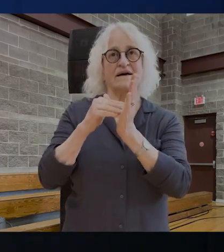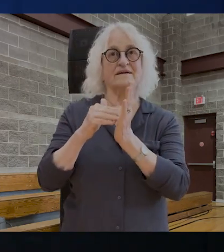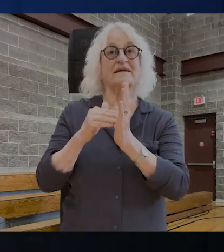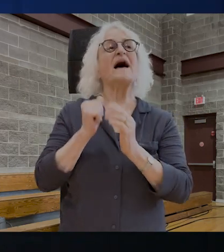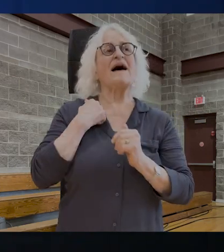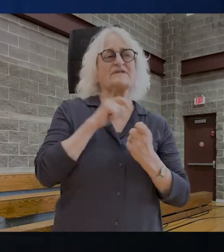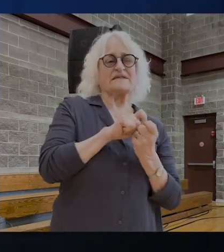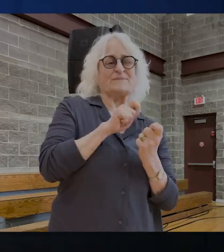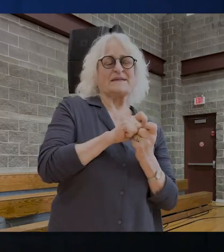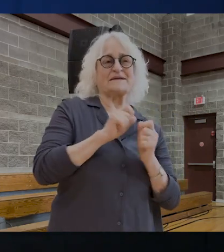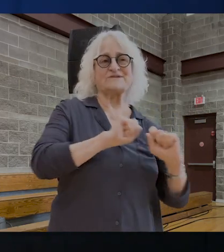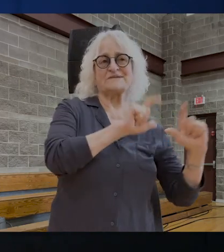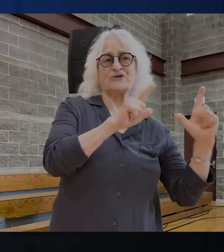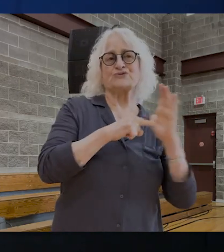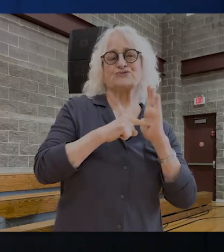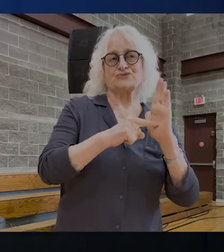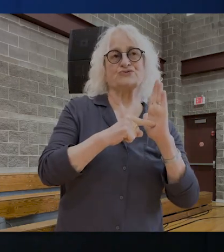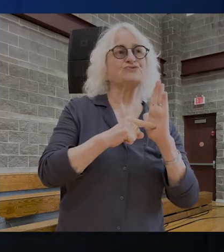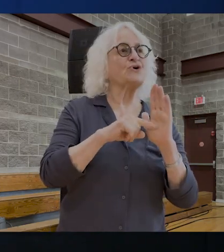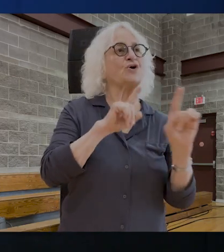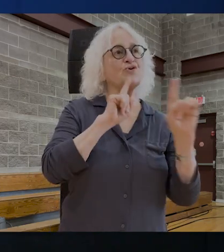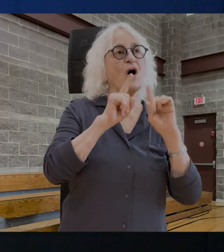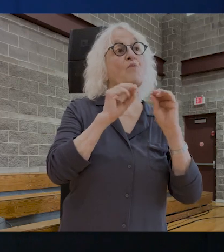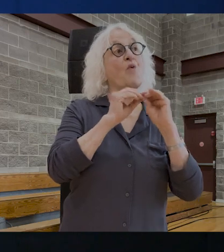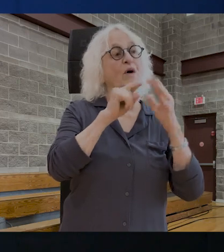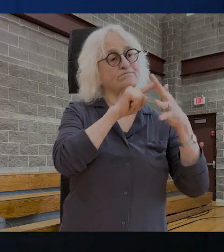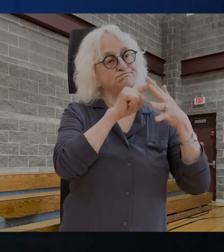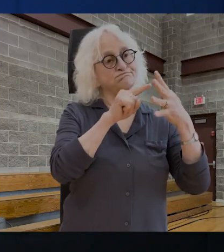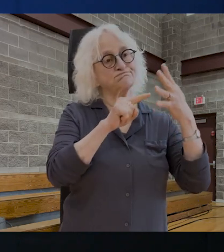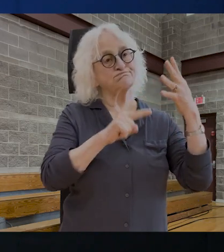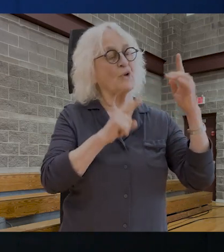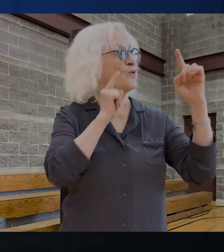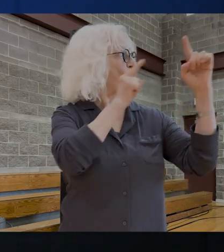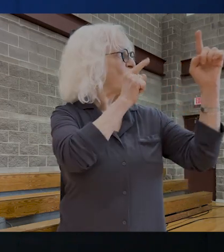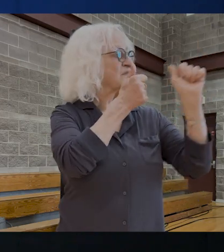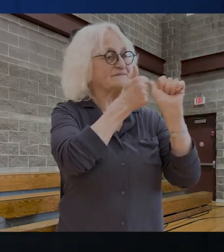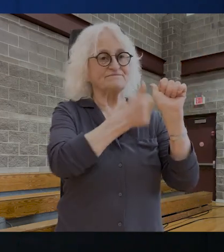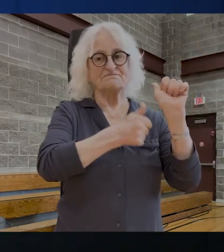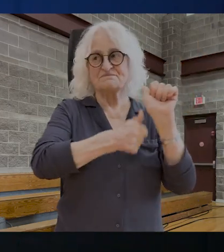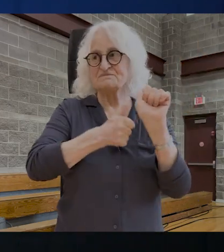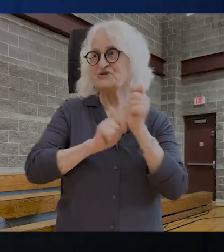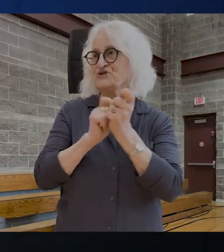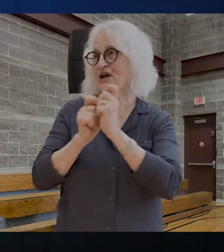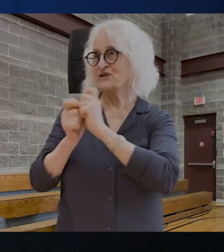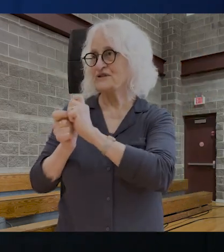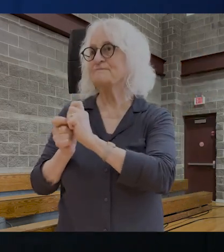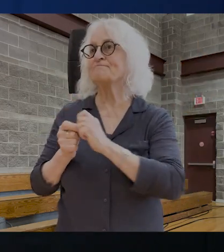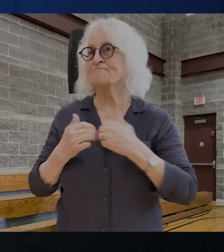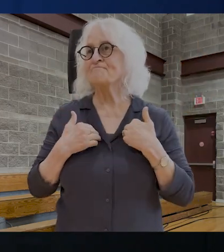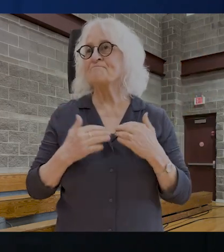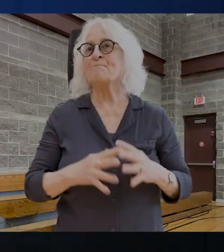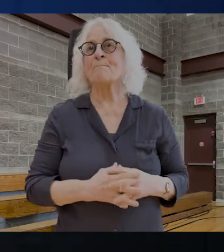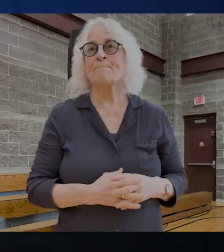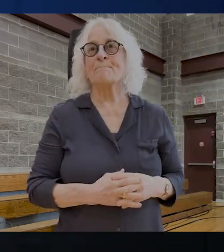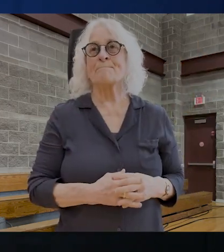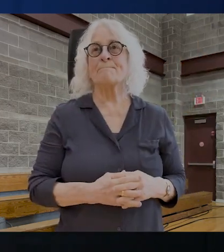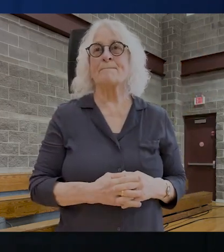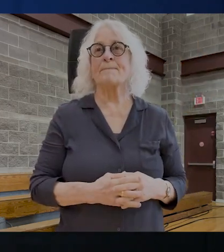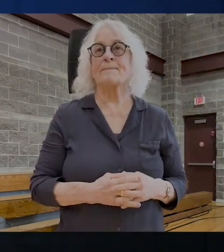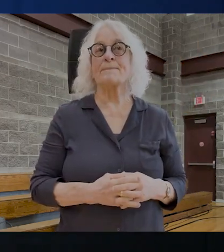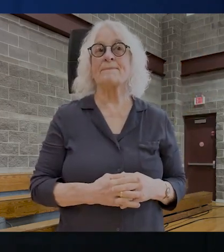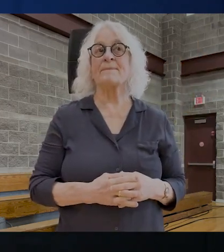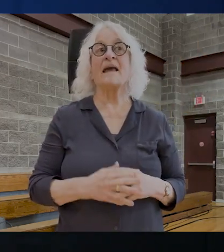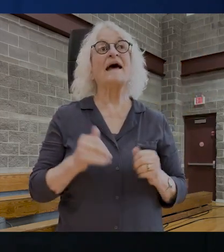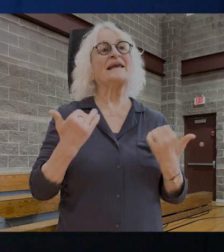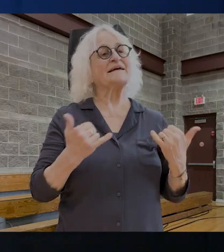have a specific slide to talk about each of these goals and major highlights about these changes. So